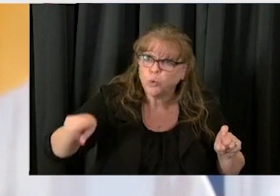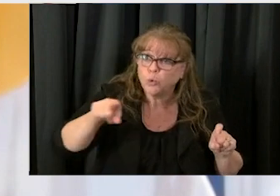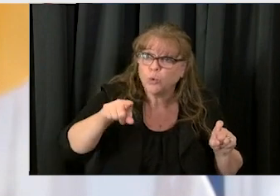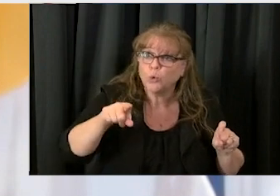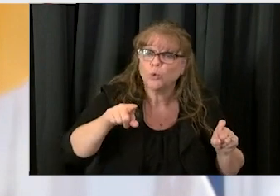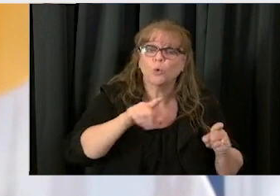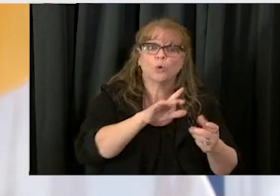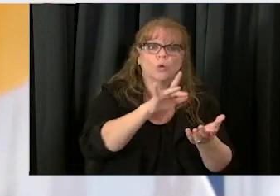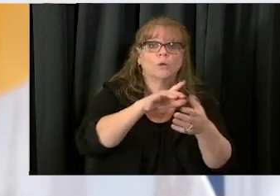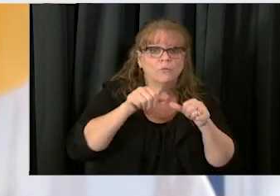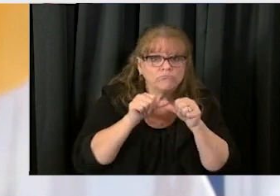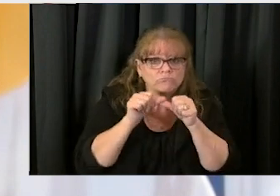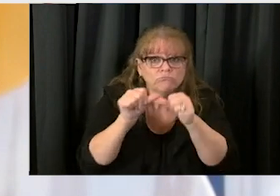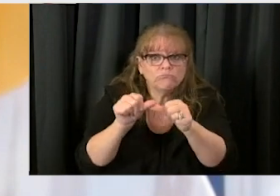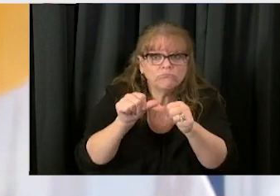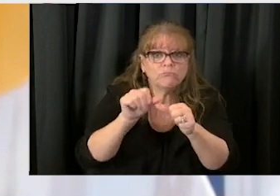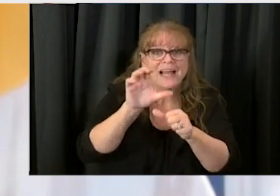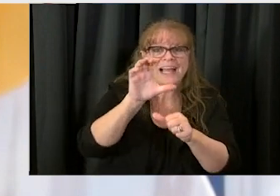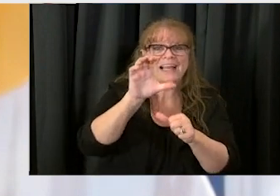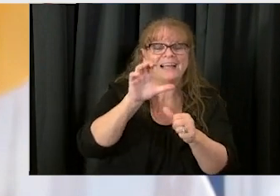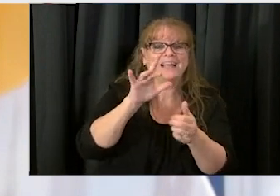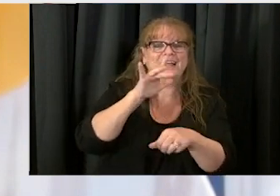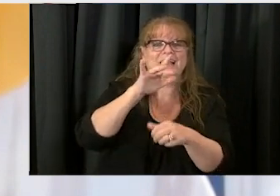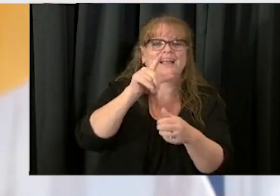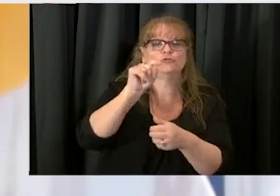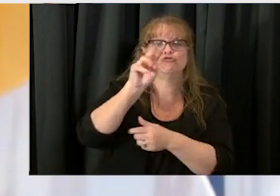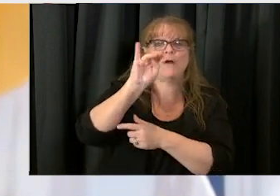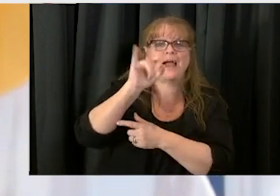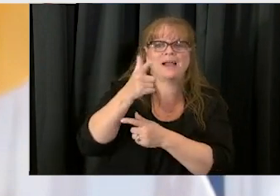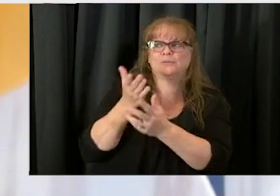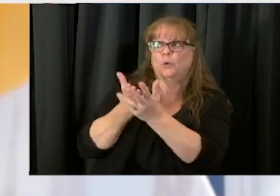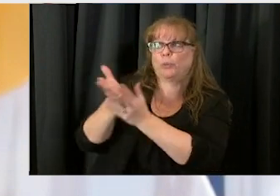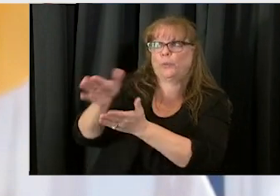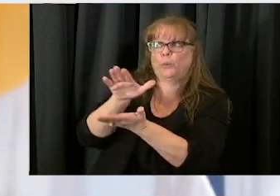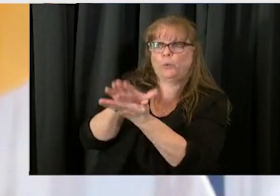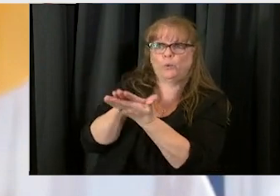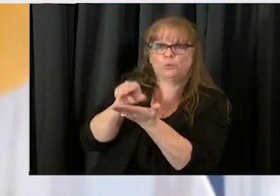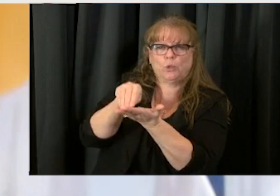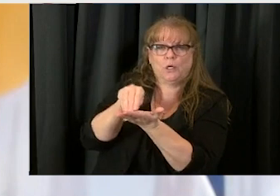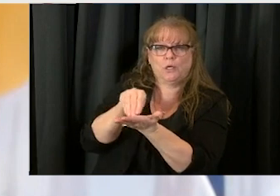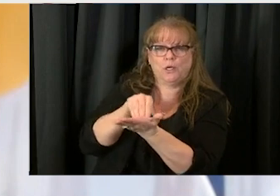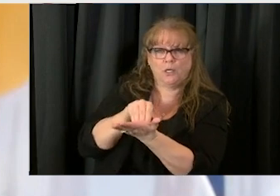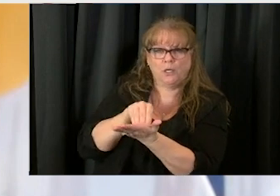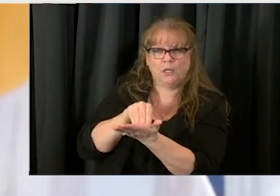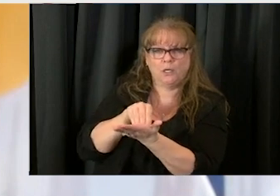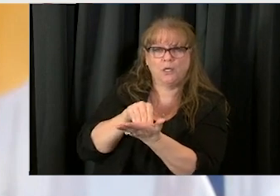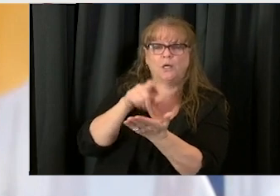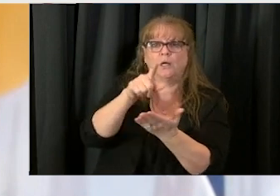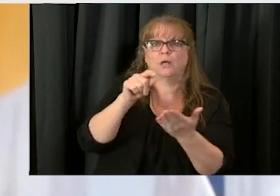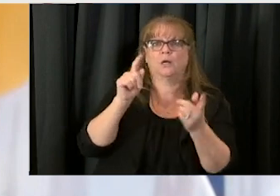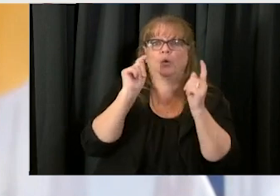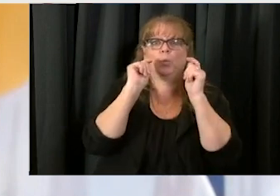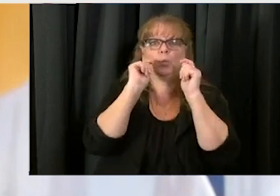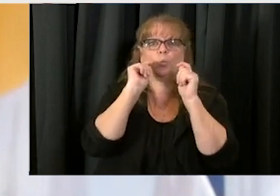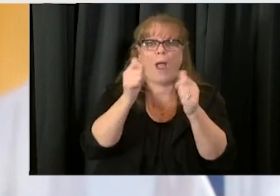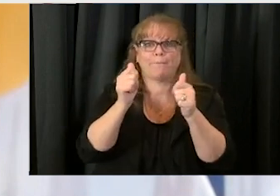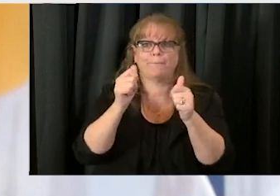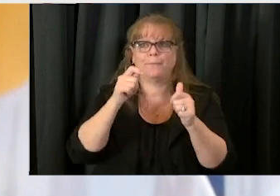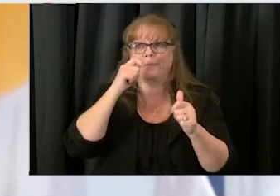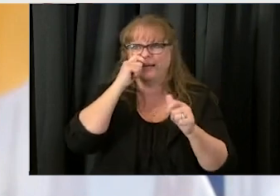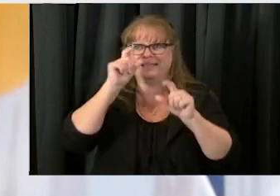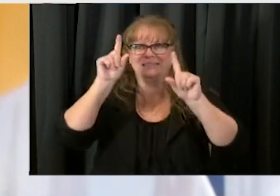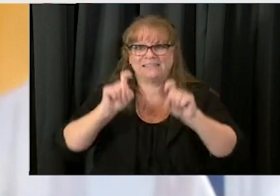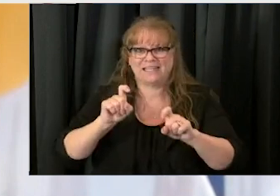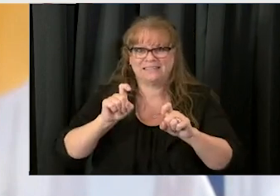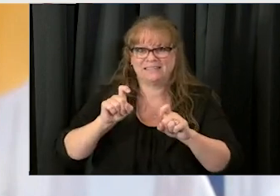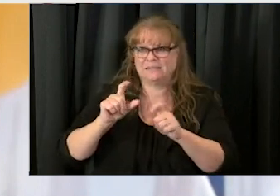most effective when there's some infrastructure around them for how to respond to the positive test results. And then my question